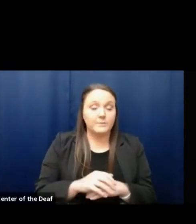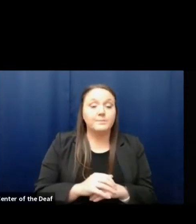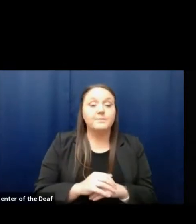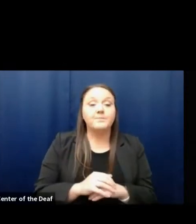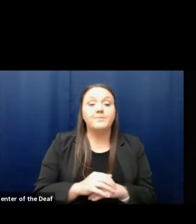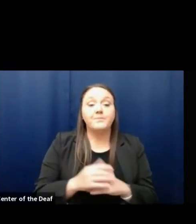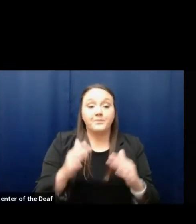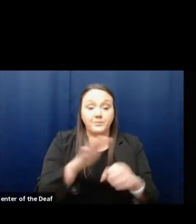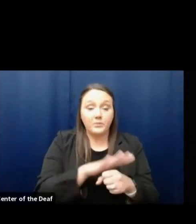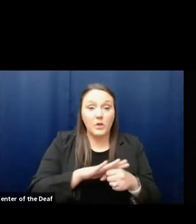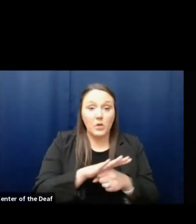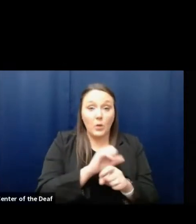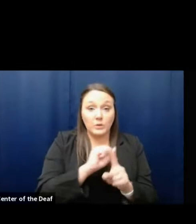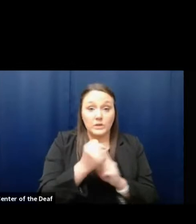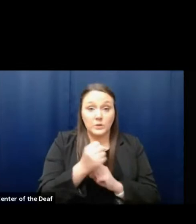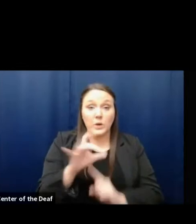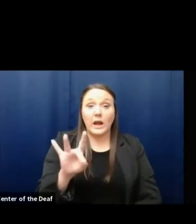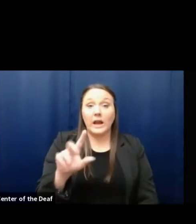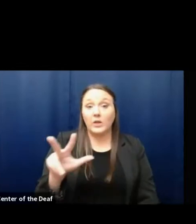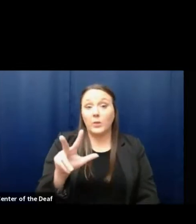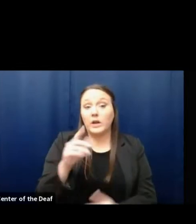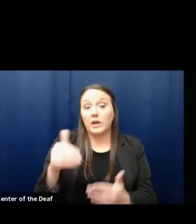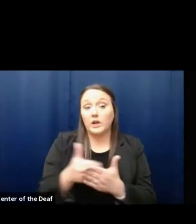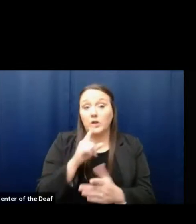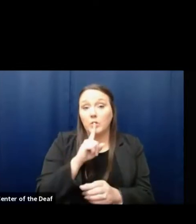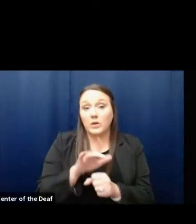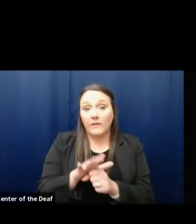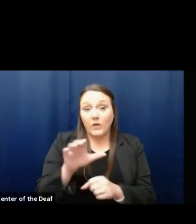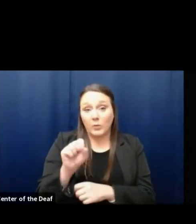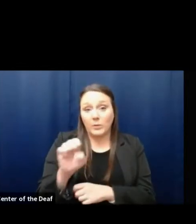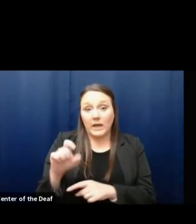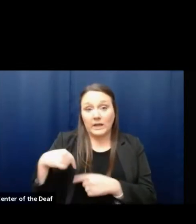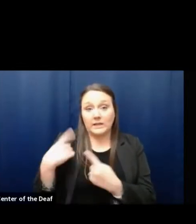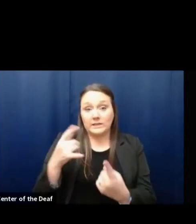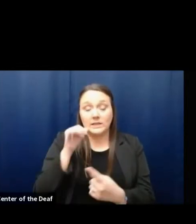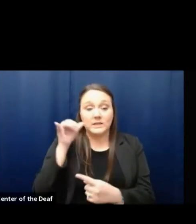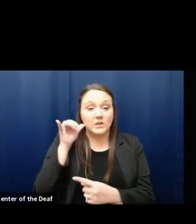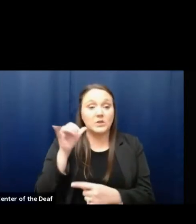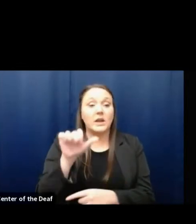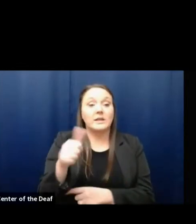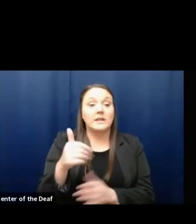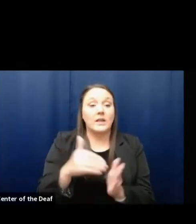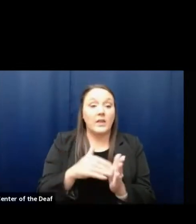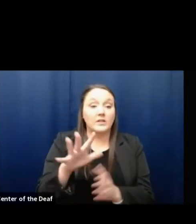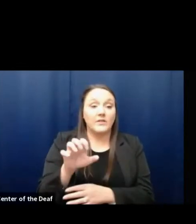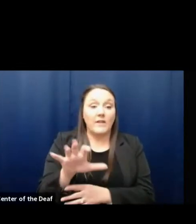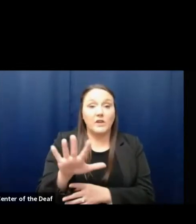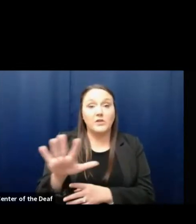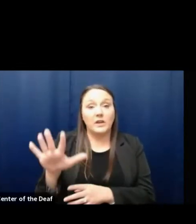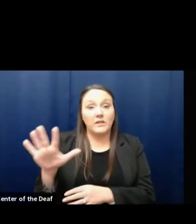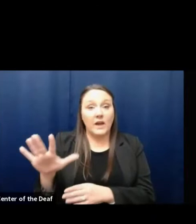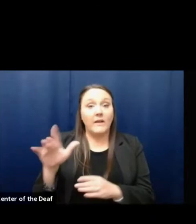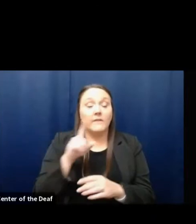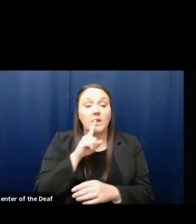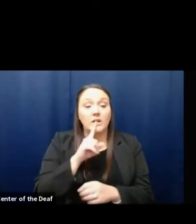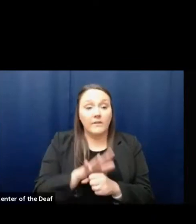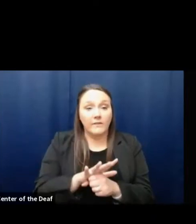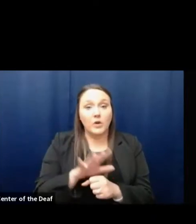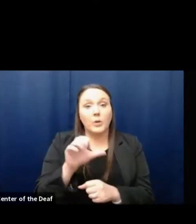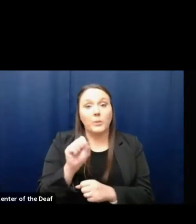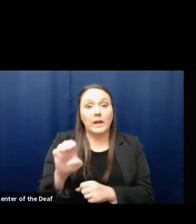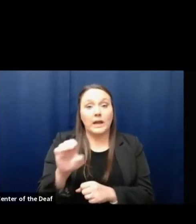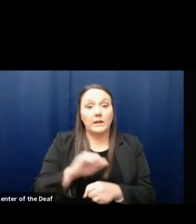have 83 new confirmed cases since yesterday's report, giving us 10,555 confirmed cases